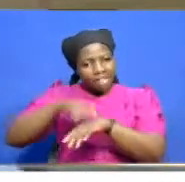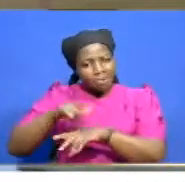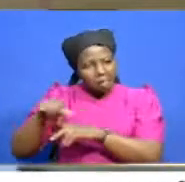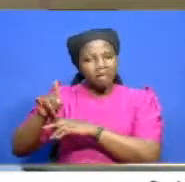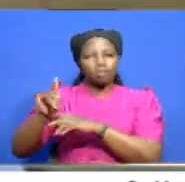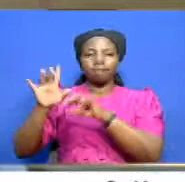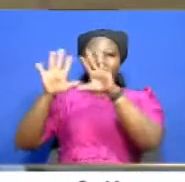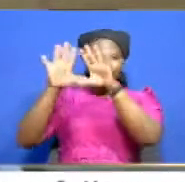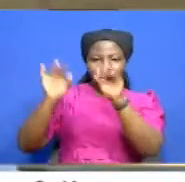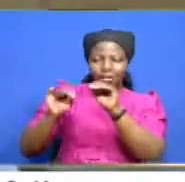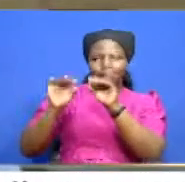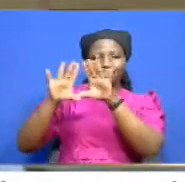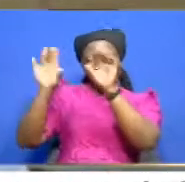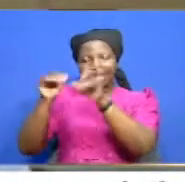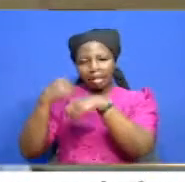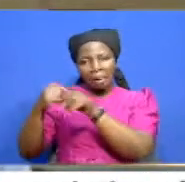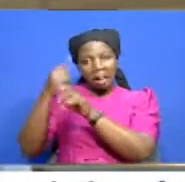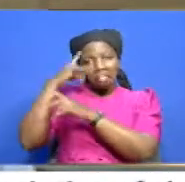this building.